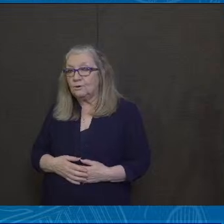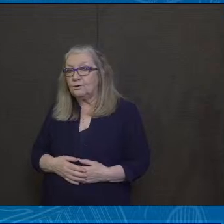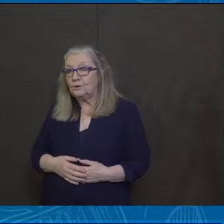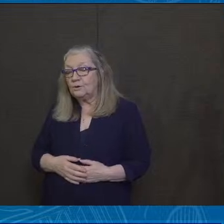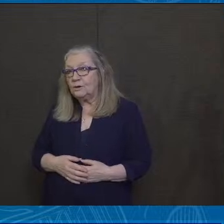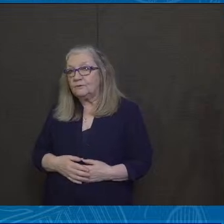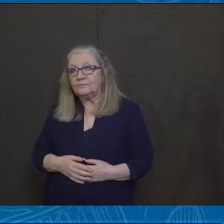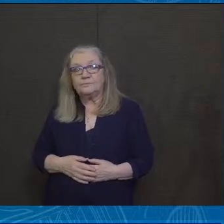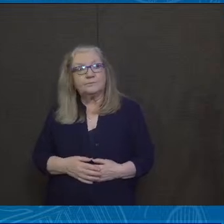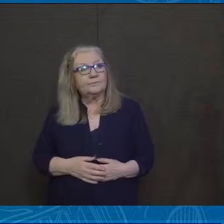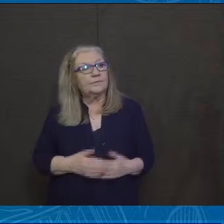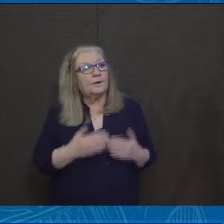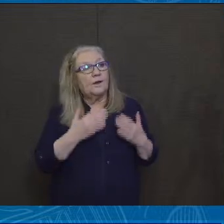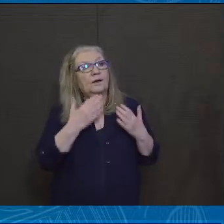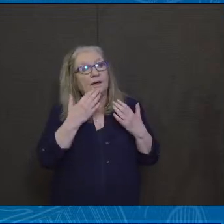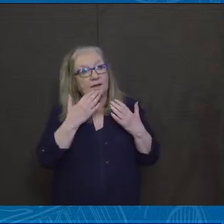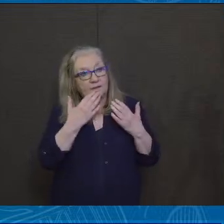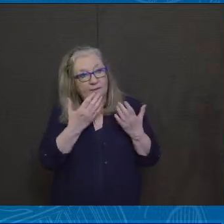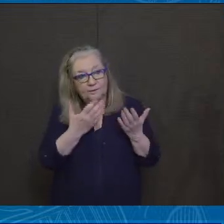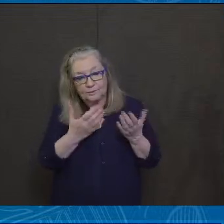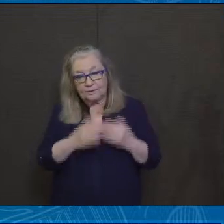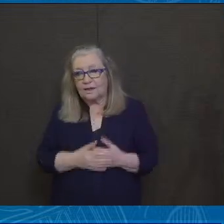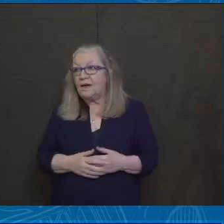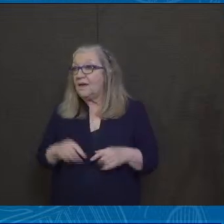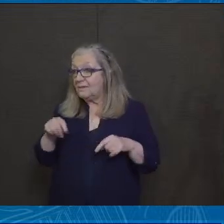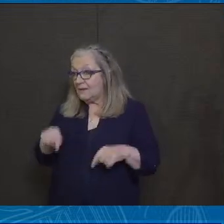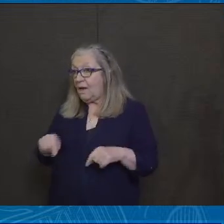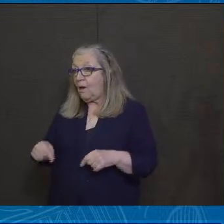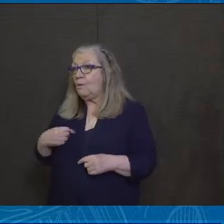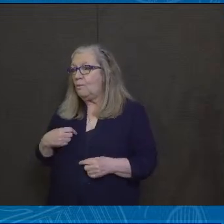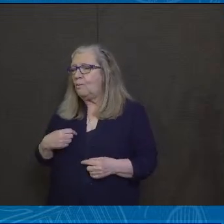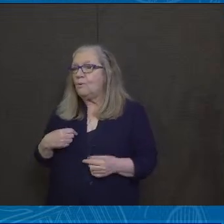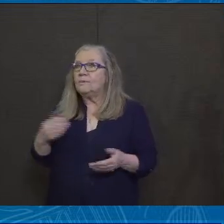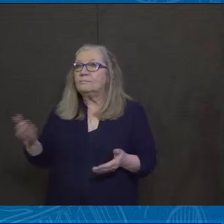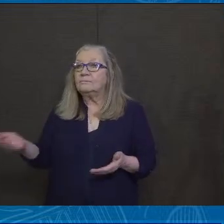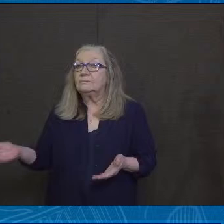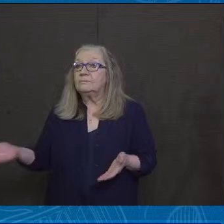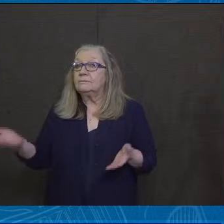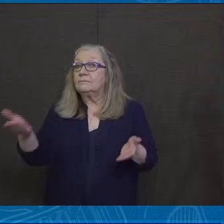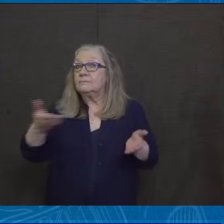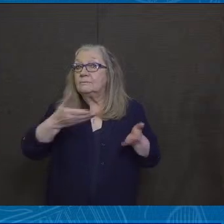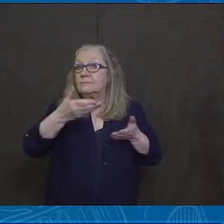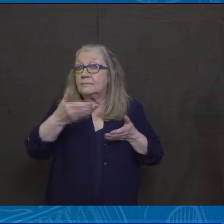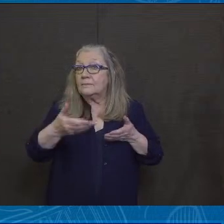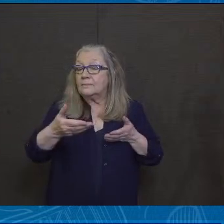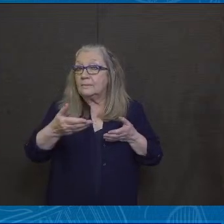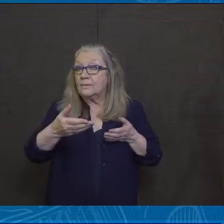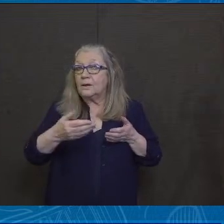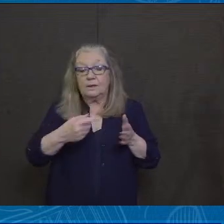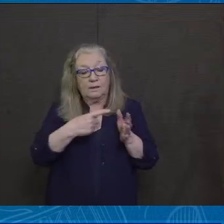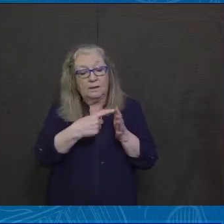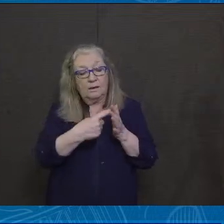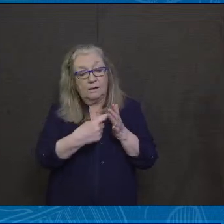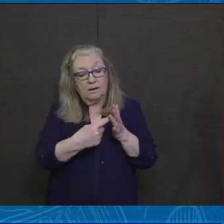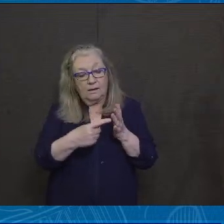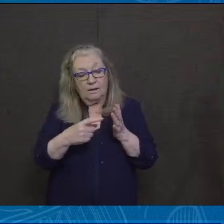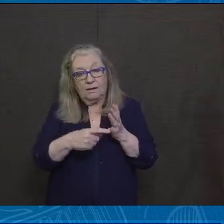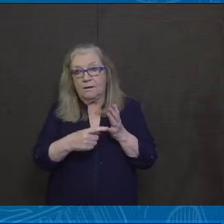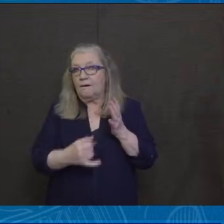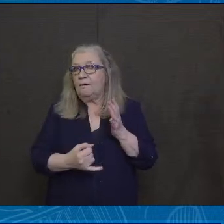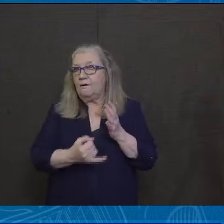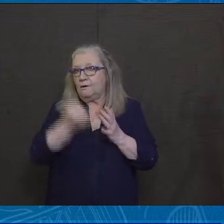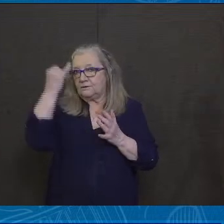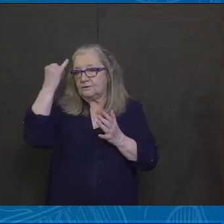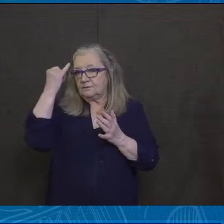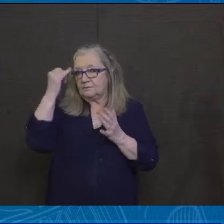Thank you, Dr. Ani. I would like now to pass you on to our last speaker, Ms. Flora Vano.